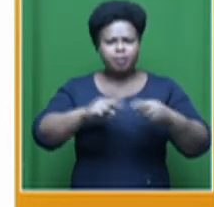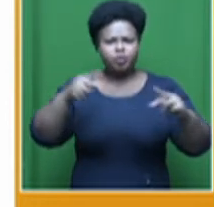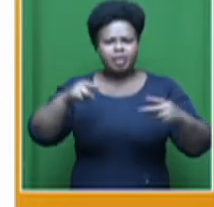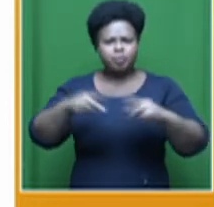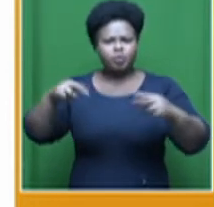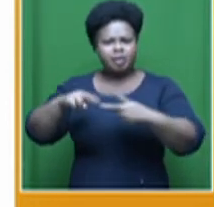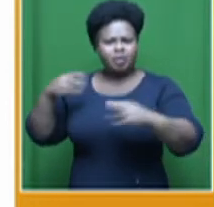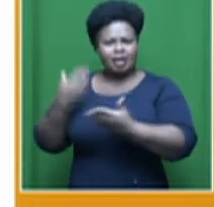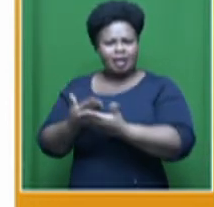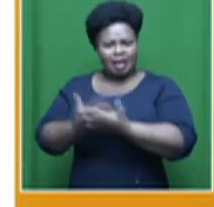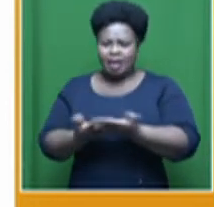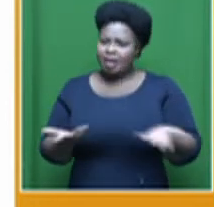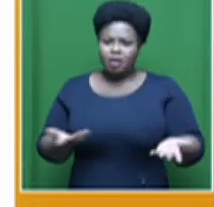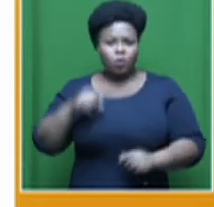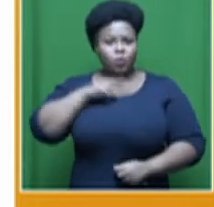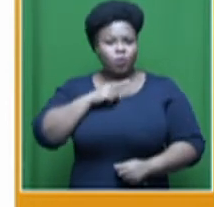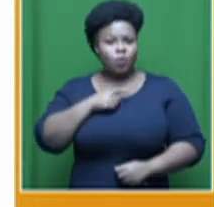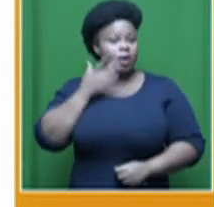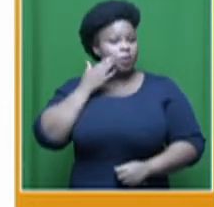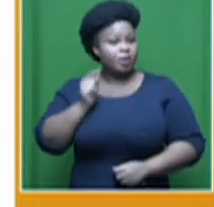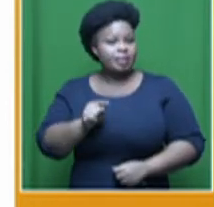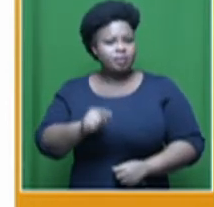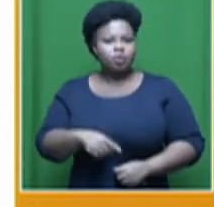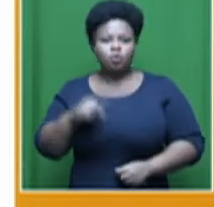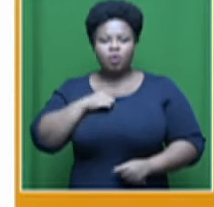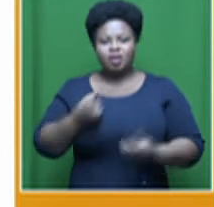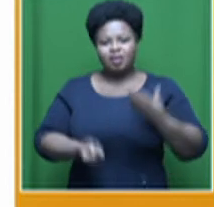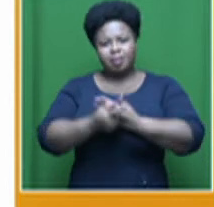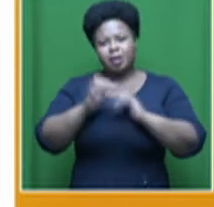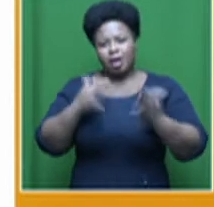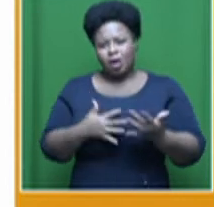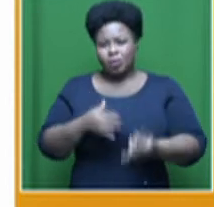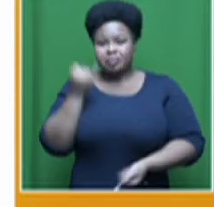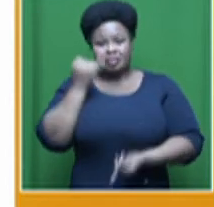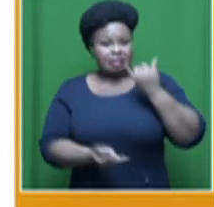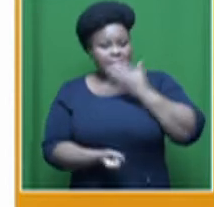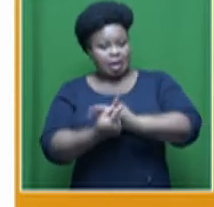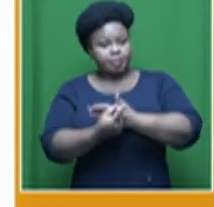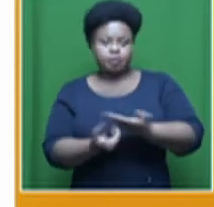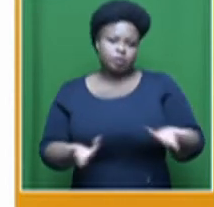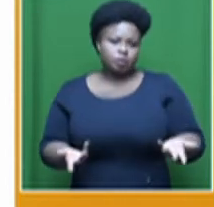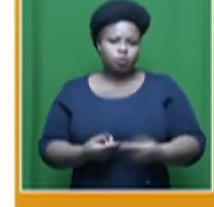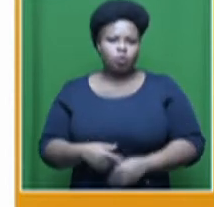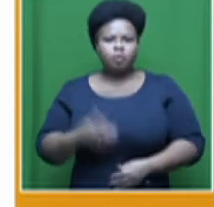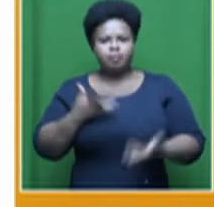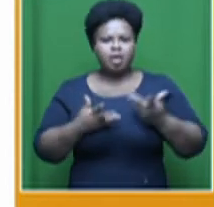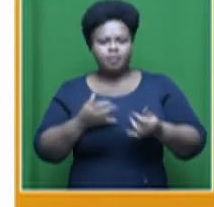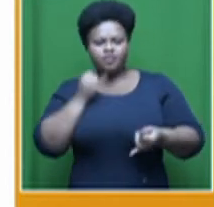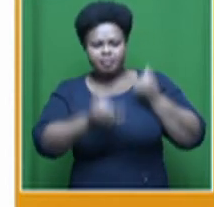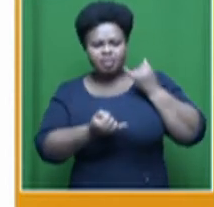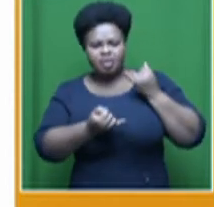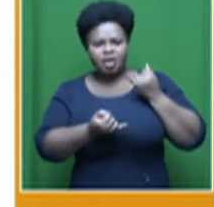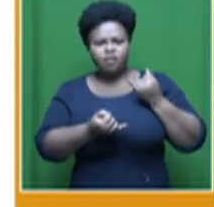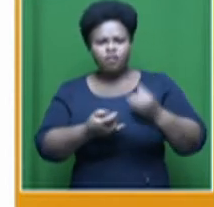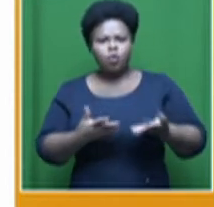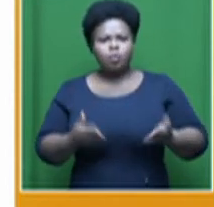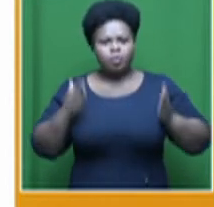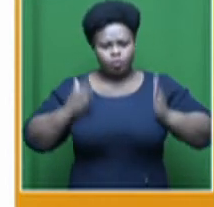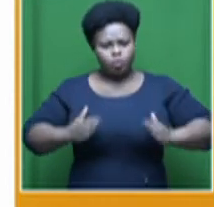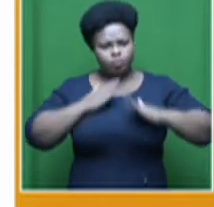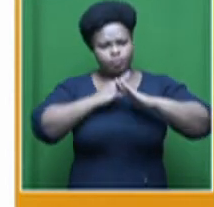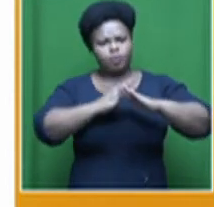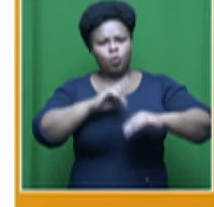And the reasons why they mutate occasionally is that it occurs purely by accident, in that there's sort of a misread of the genetic material as